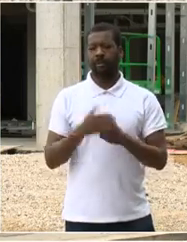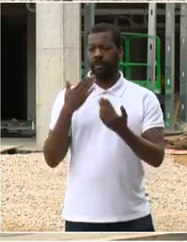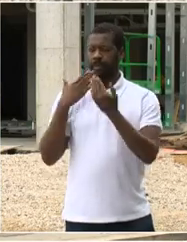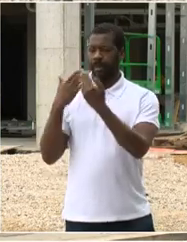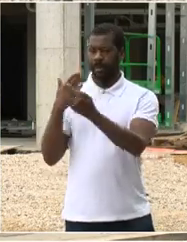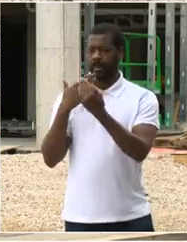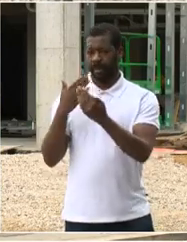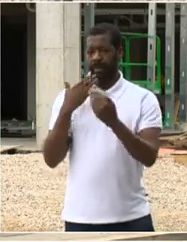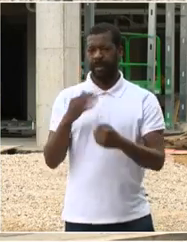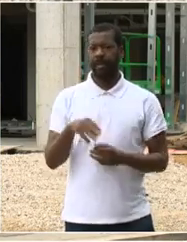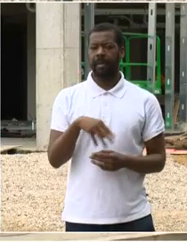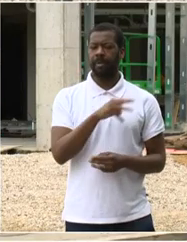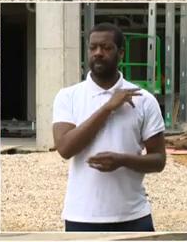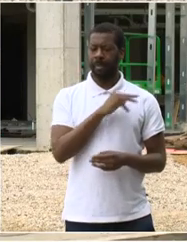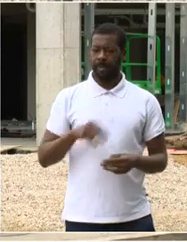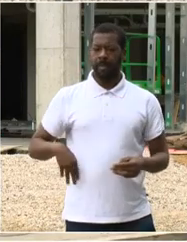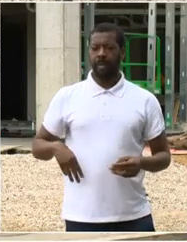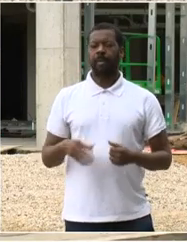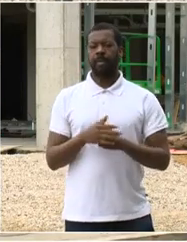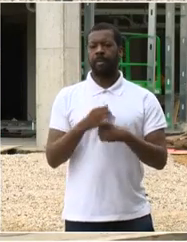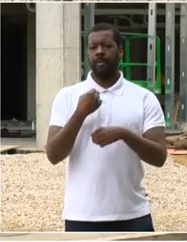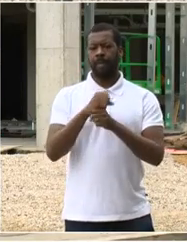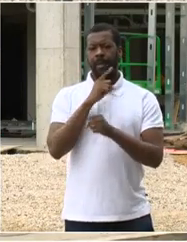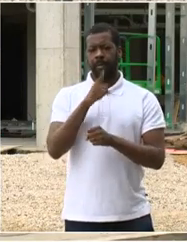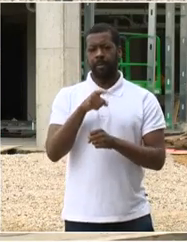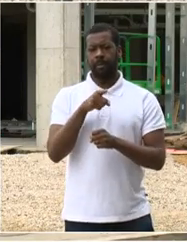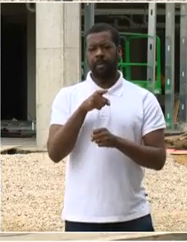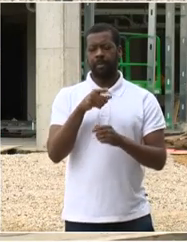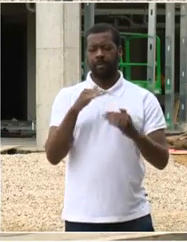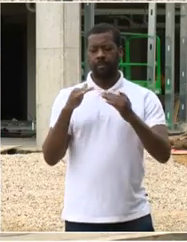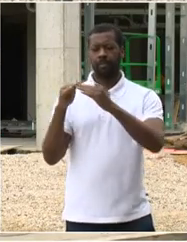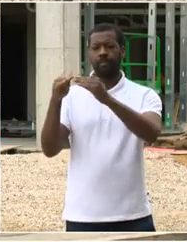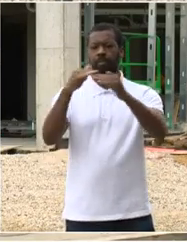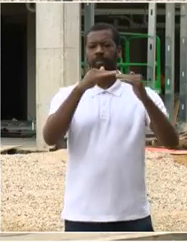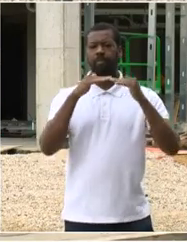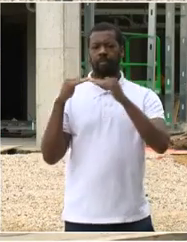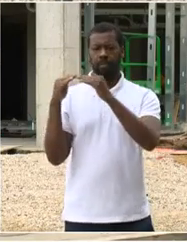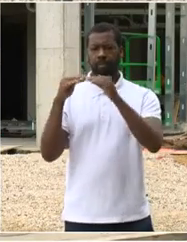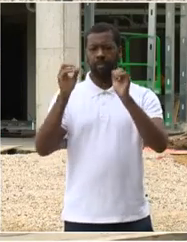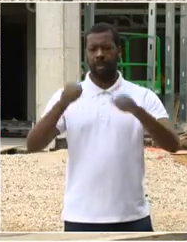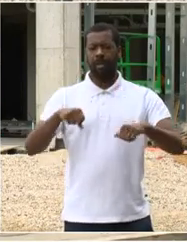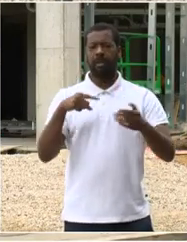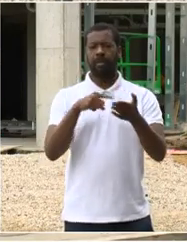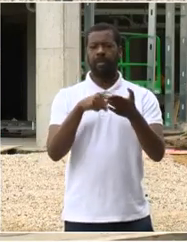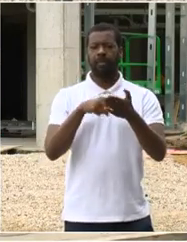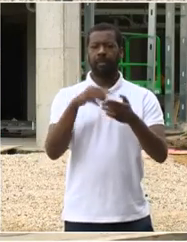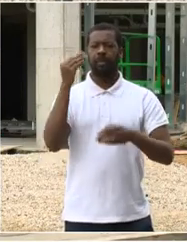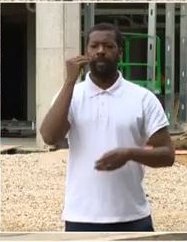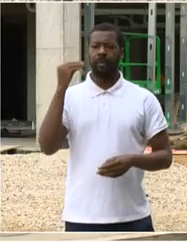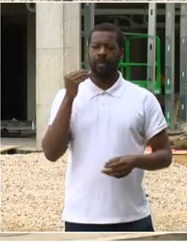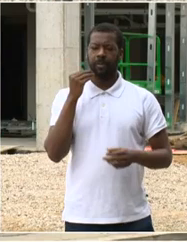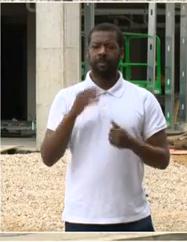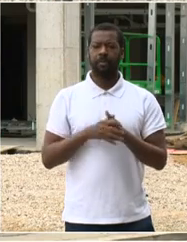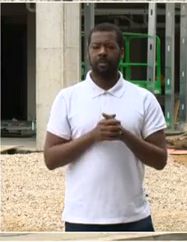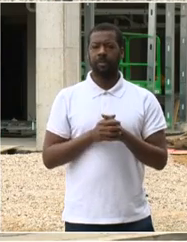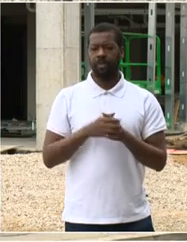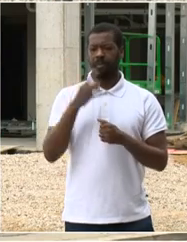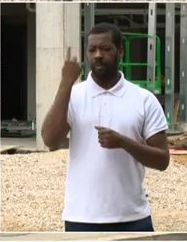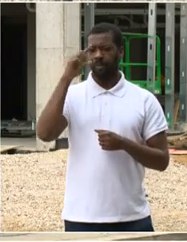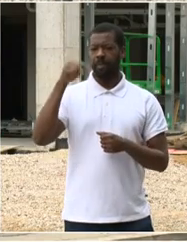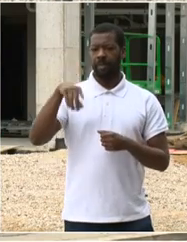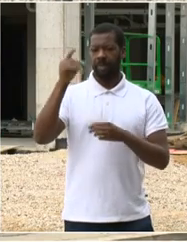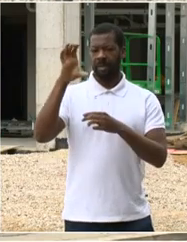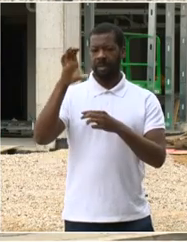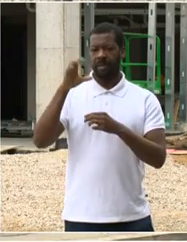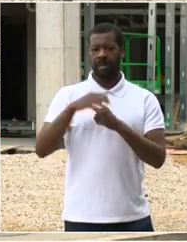to address housing equity as a critical piece of infrastructure. The difference this will make for the district in terms of ensuring